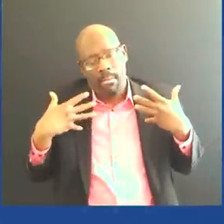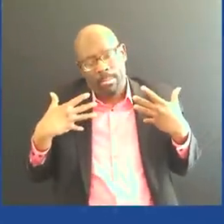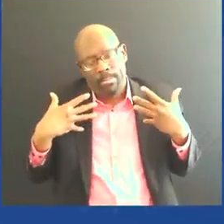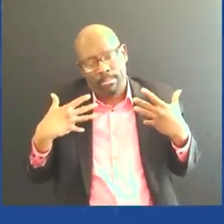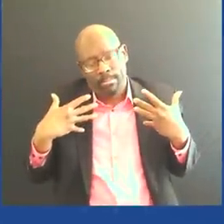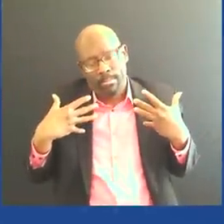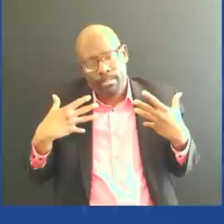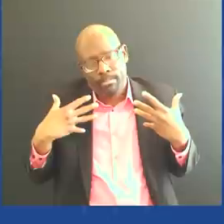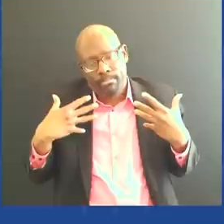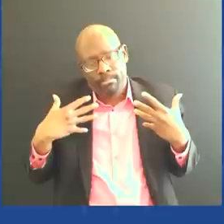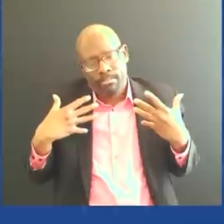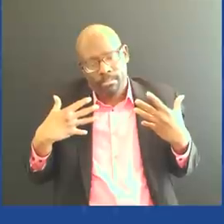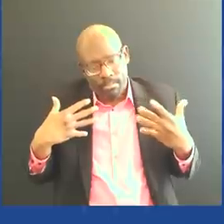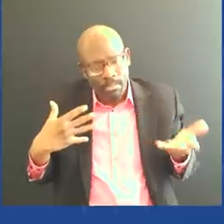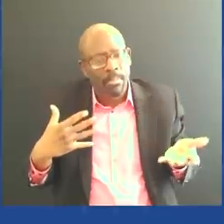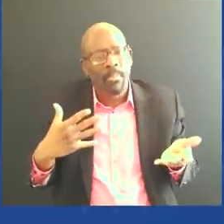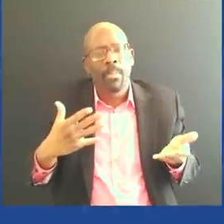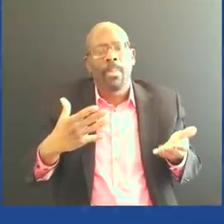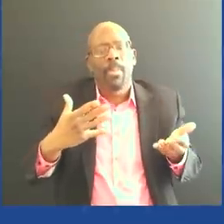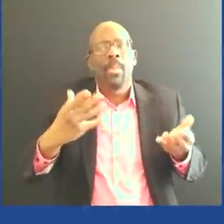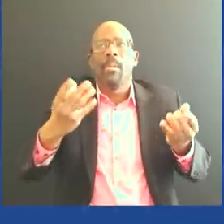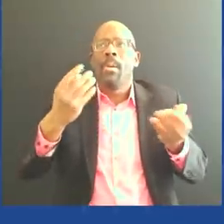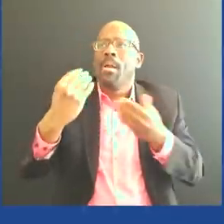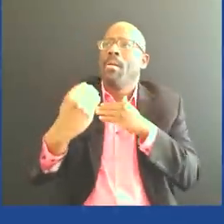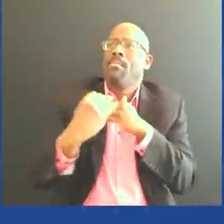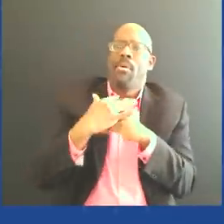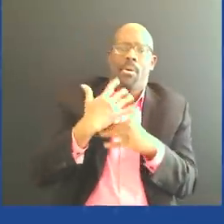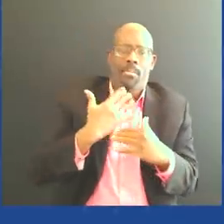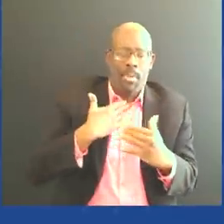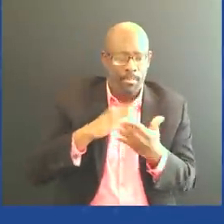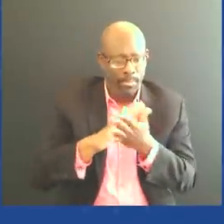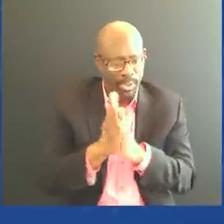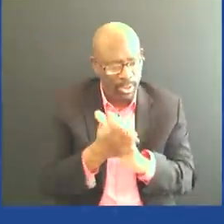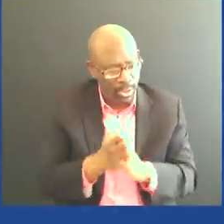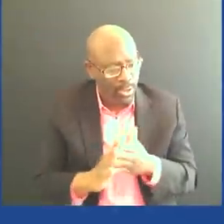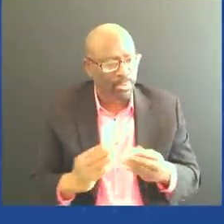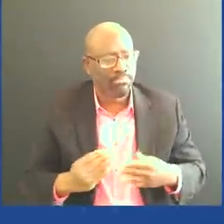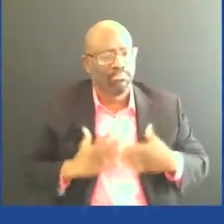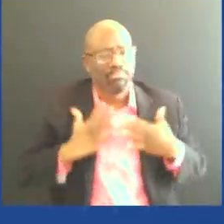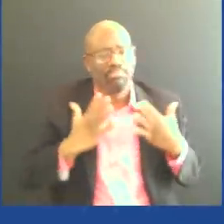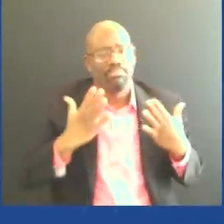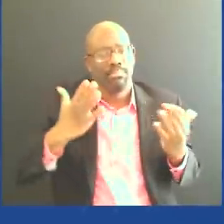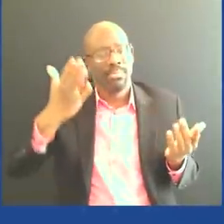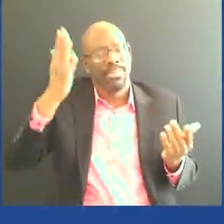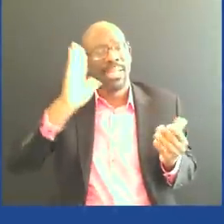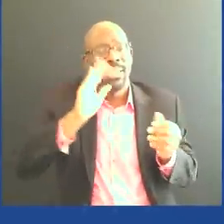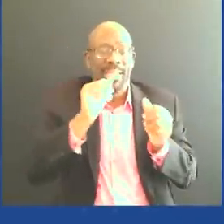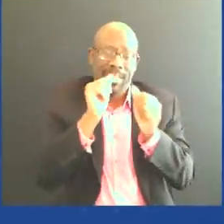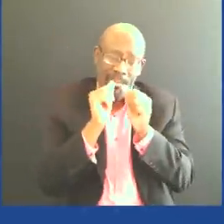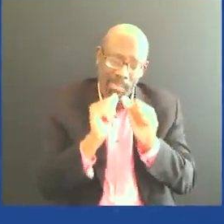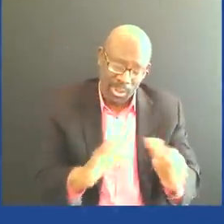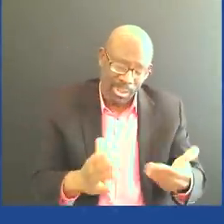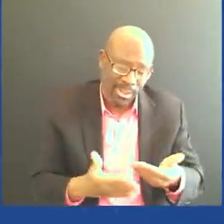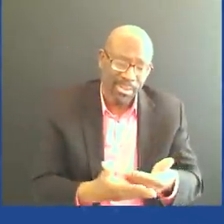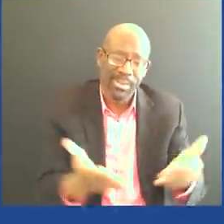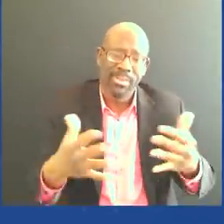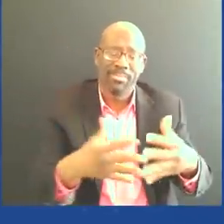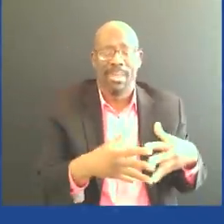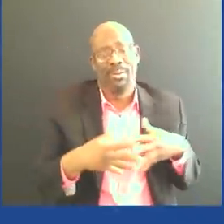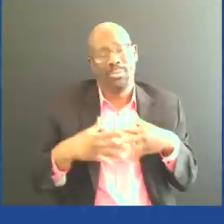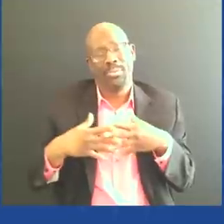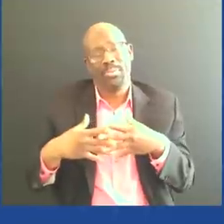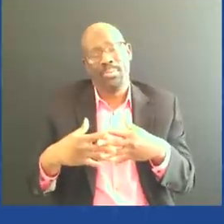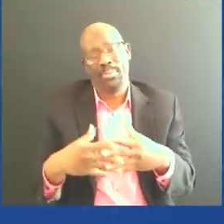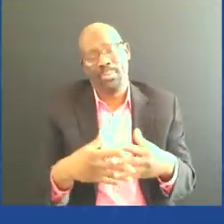peace. And God, bless America, this land that we